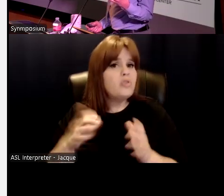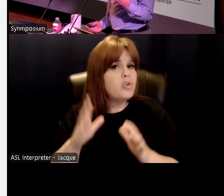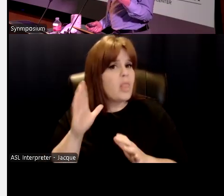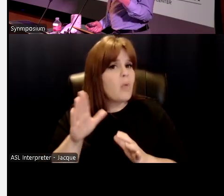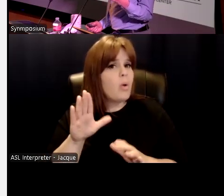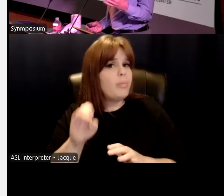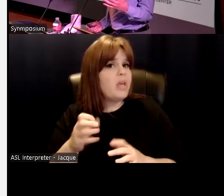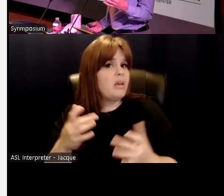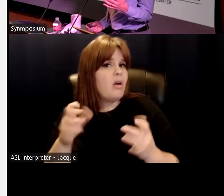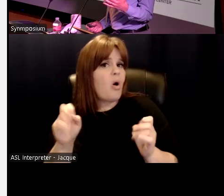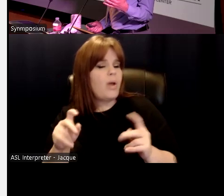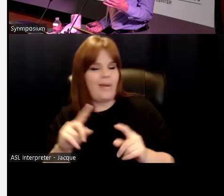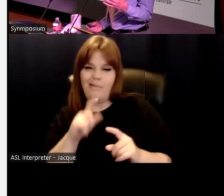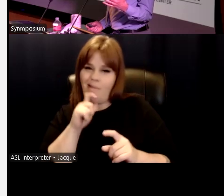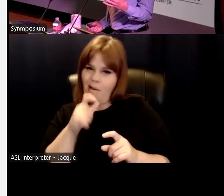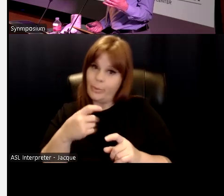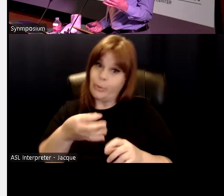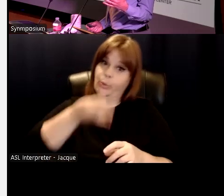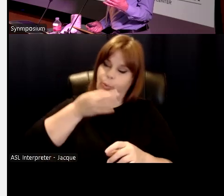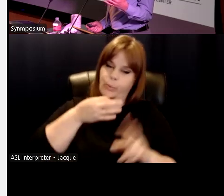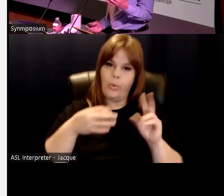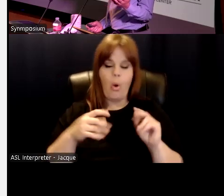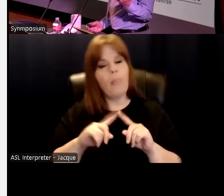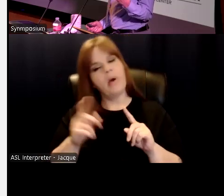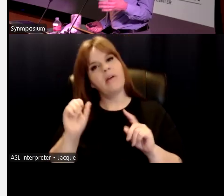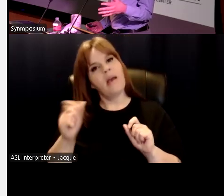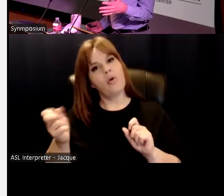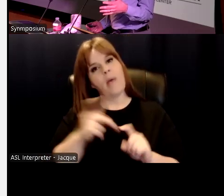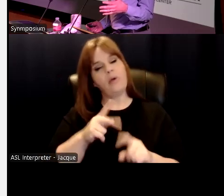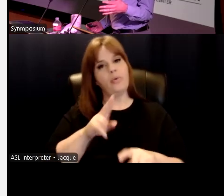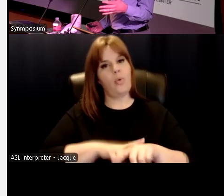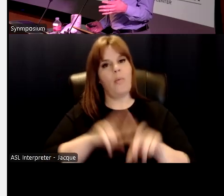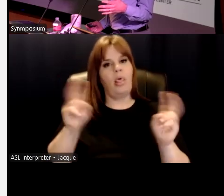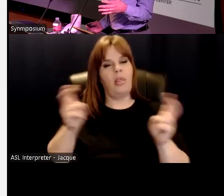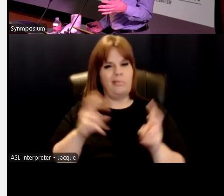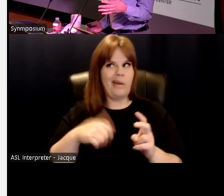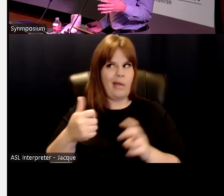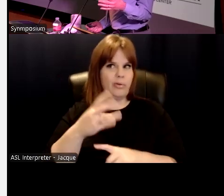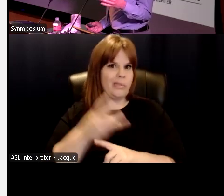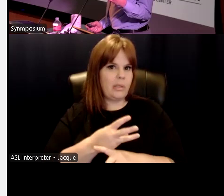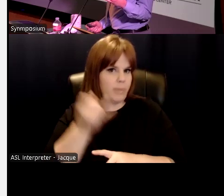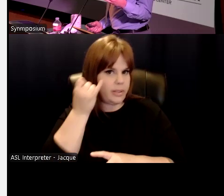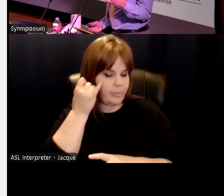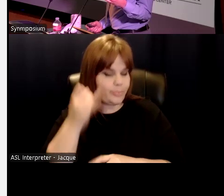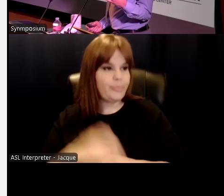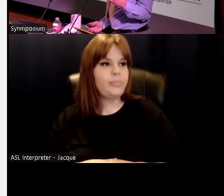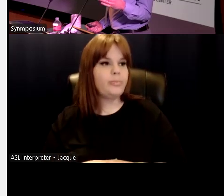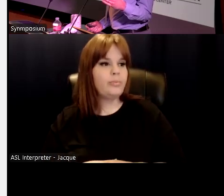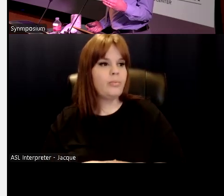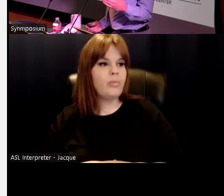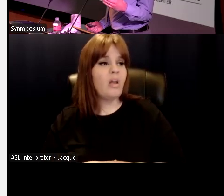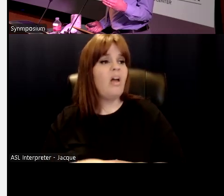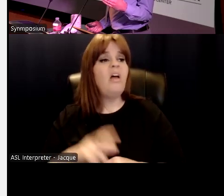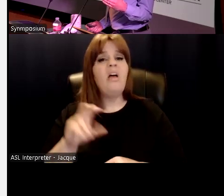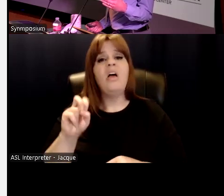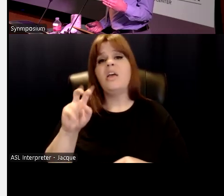Not necessarily soon, but they may get back to normal in another 6 months, let's say. Even patients